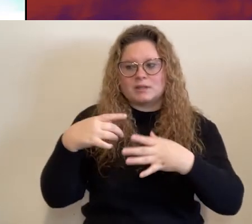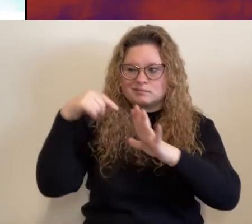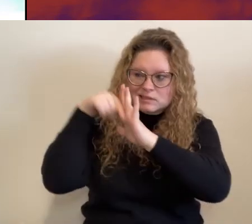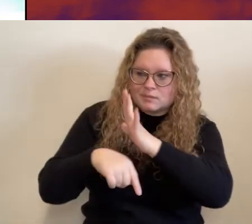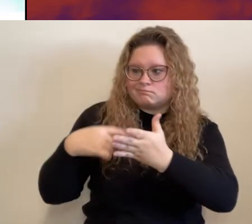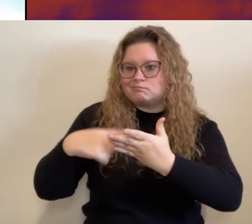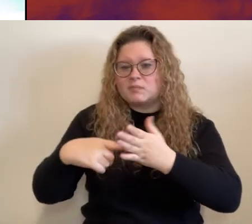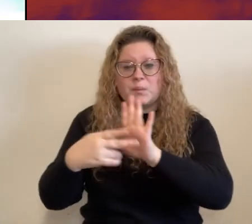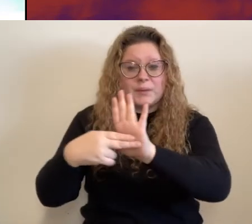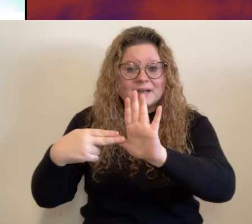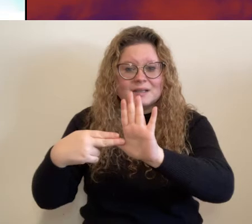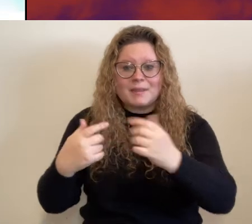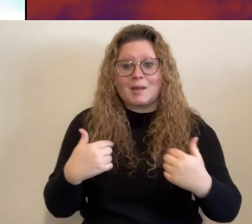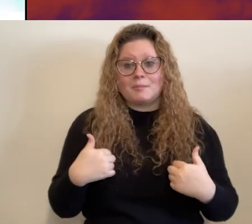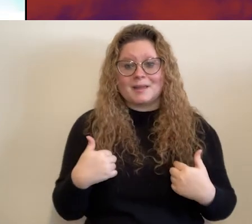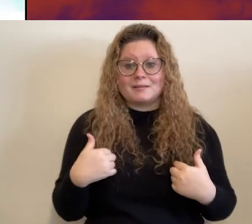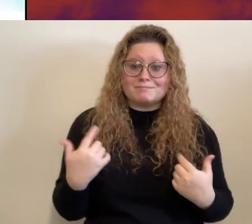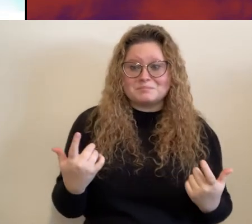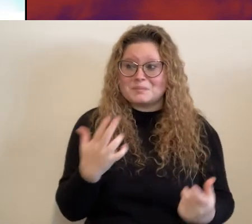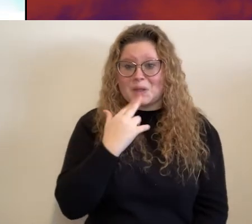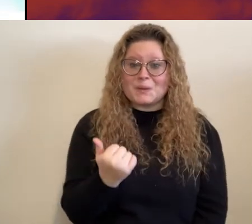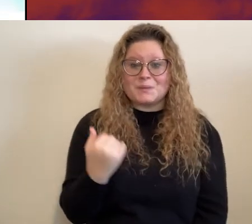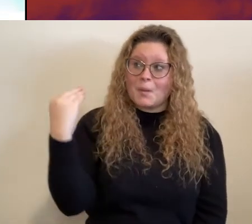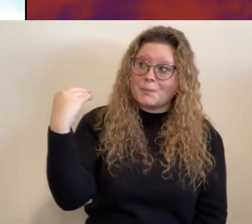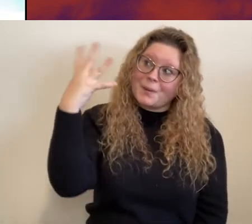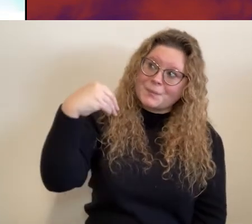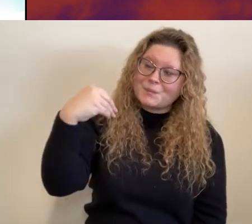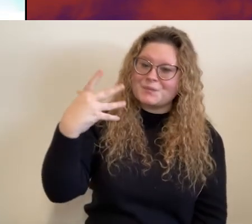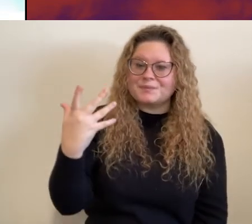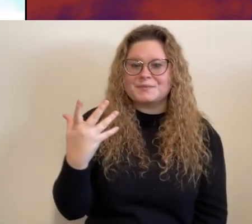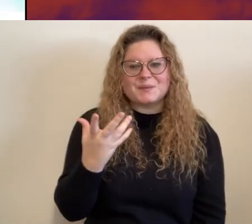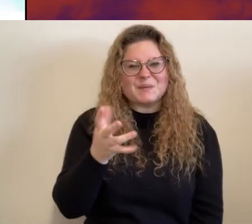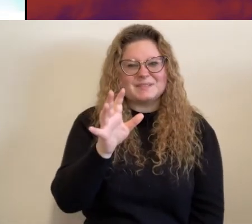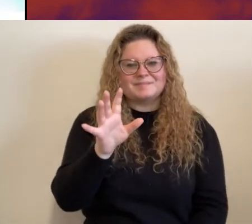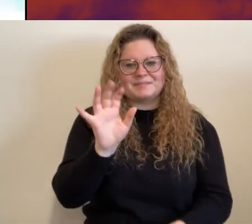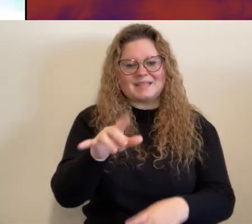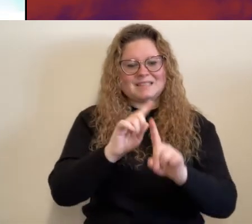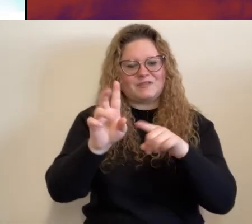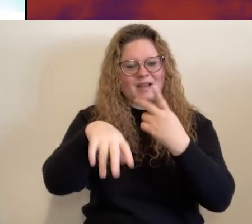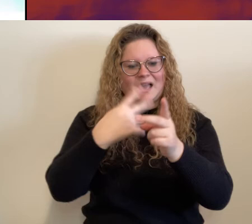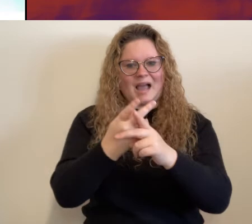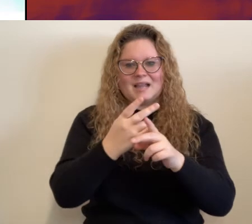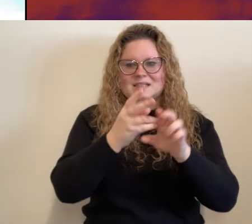but also be looking cute. So it's like certain stuff sort of curated on